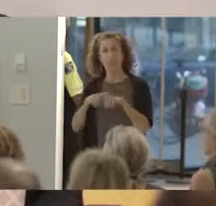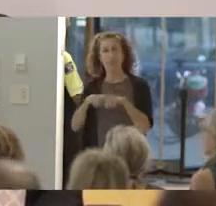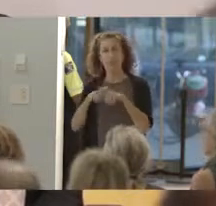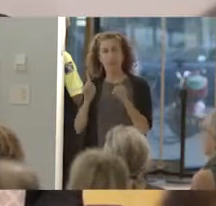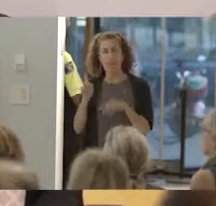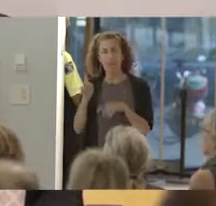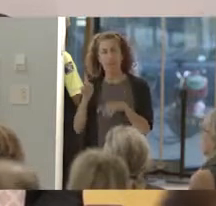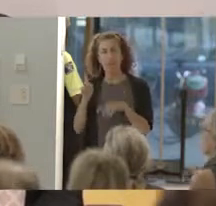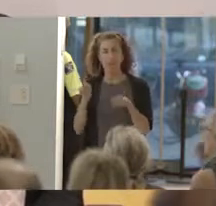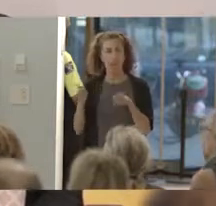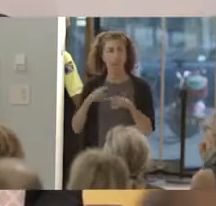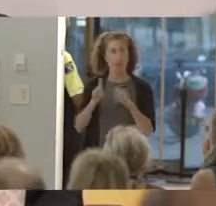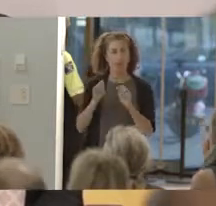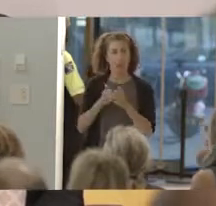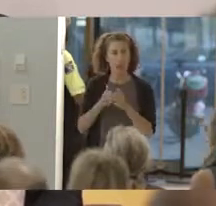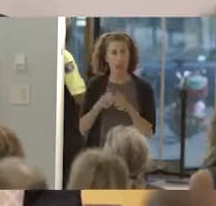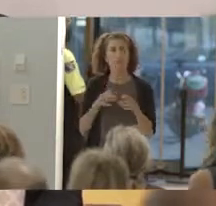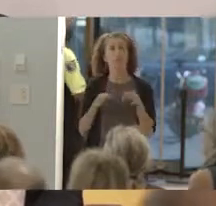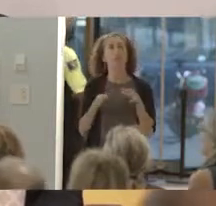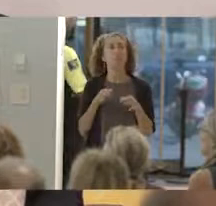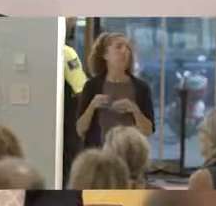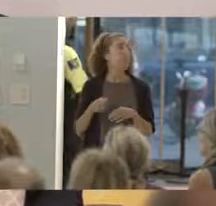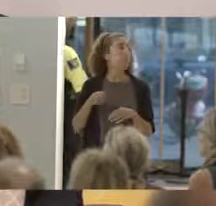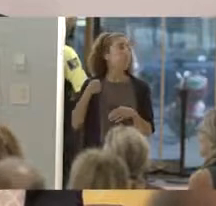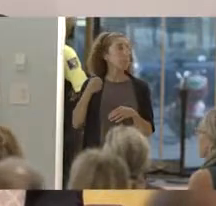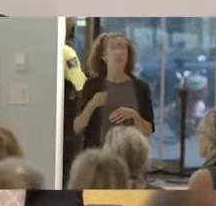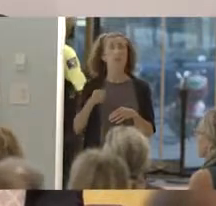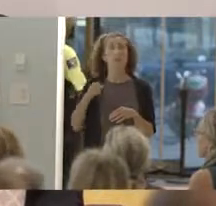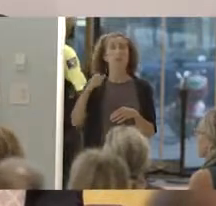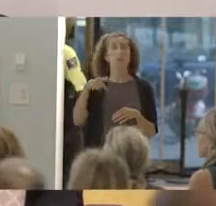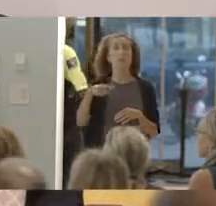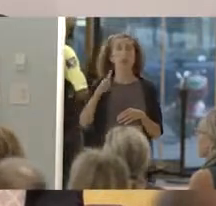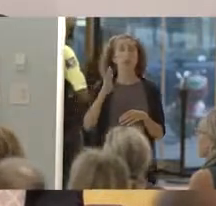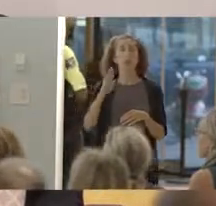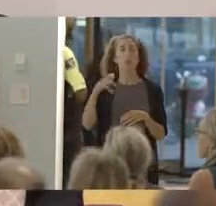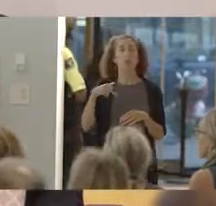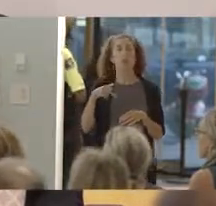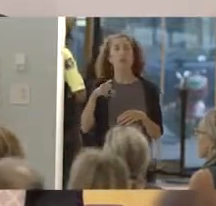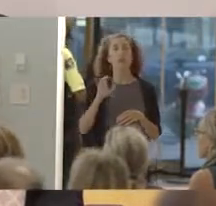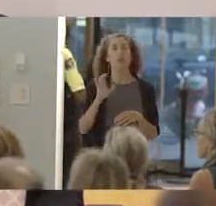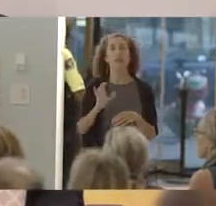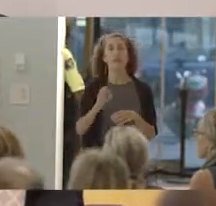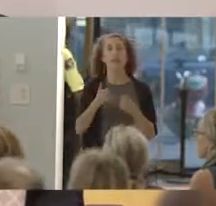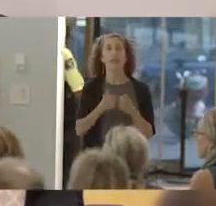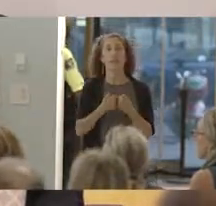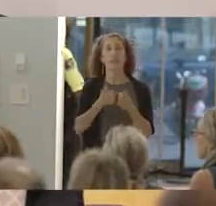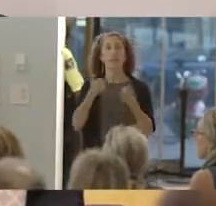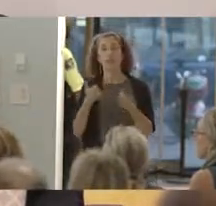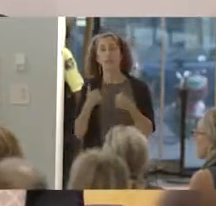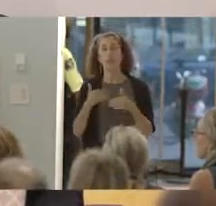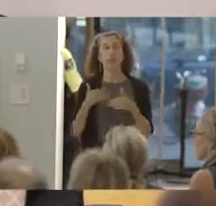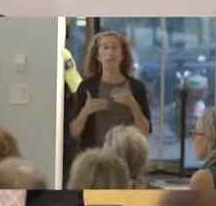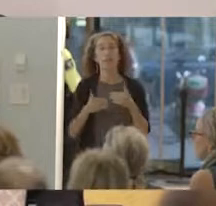Yeah, so the South Battery Park City project is a separate process. Some of us are not involved